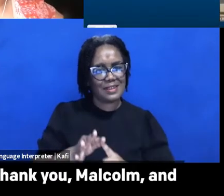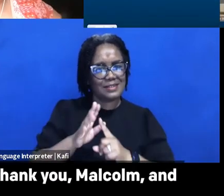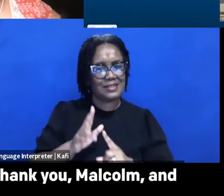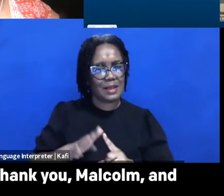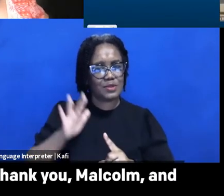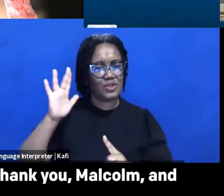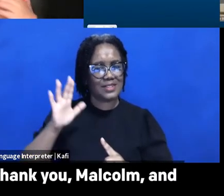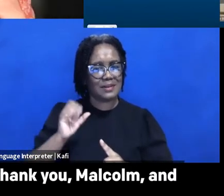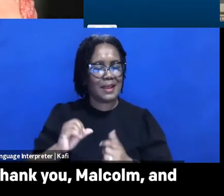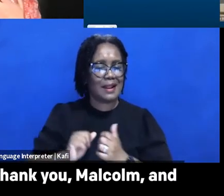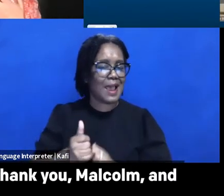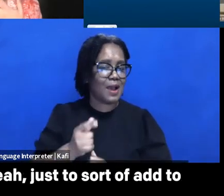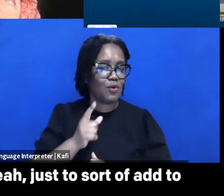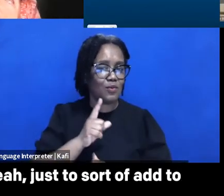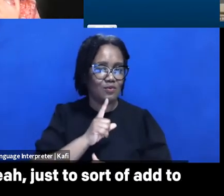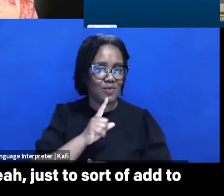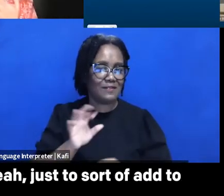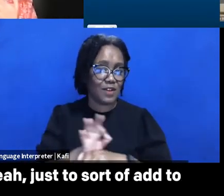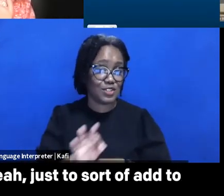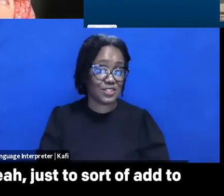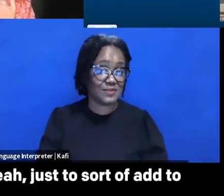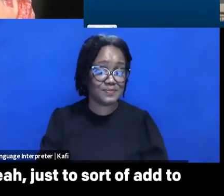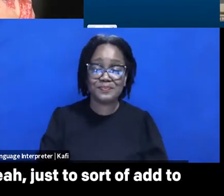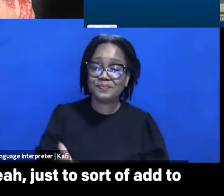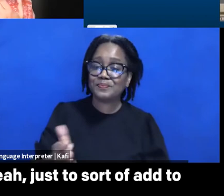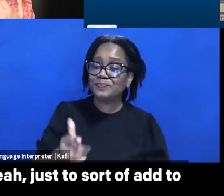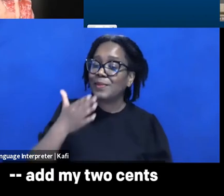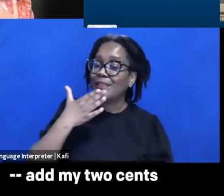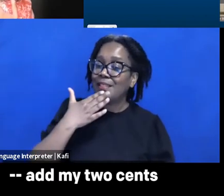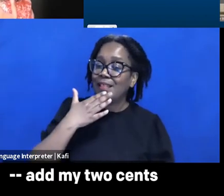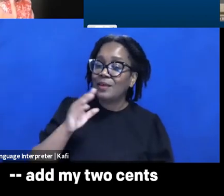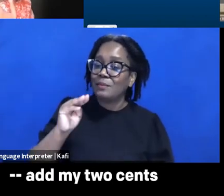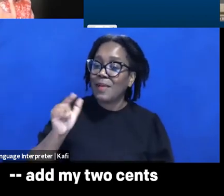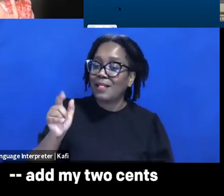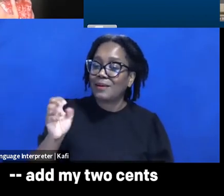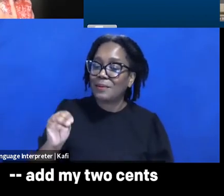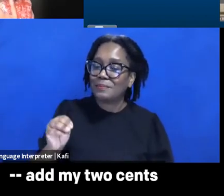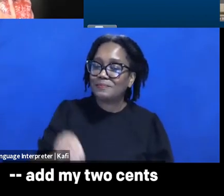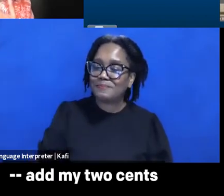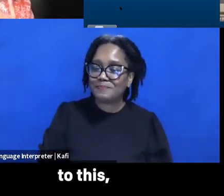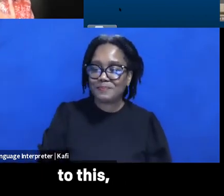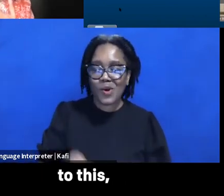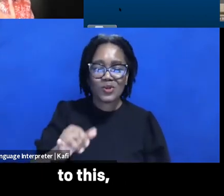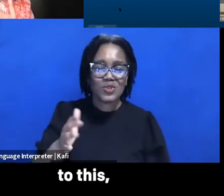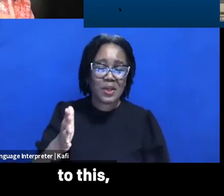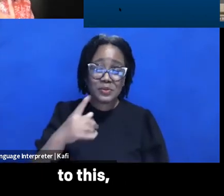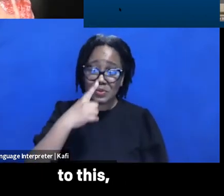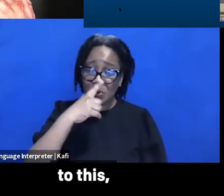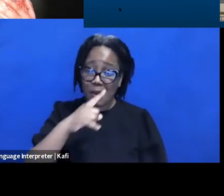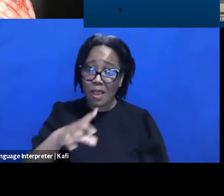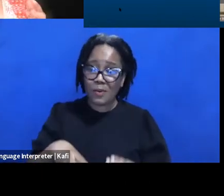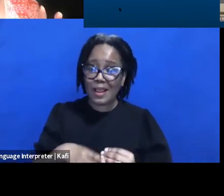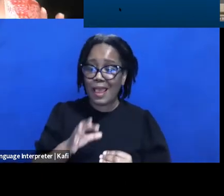Thank you, Malcolm. And yeah, just to sort of add my 2 cents to